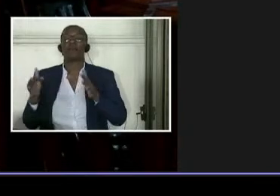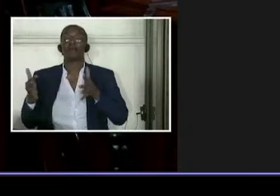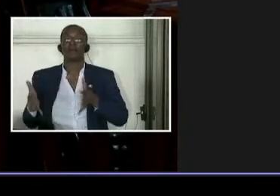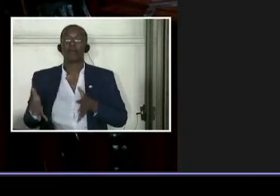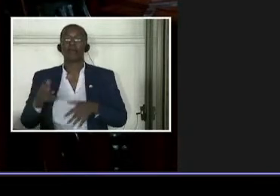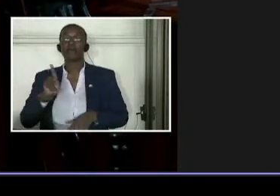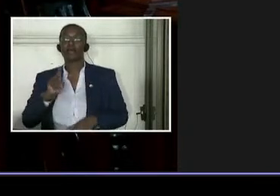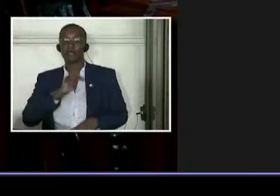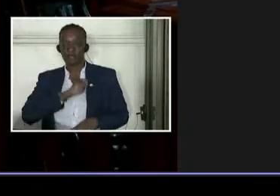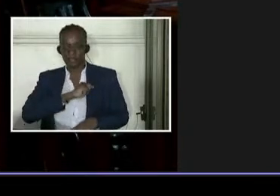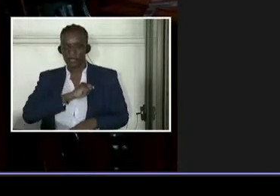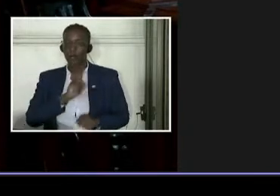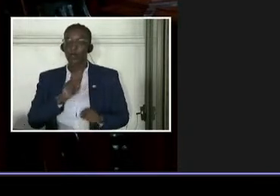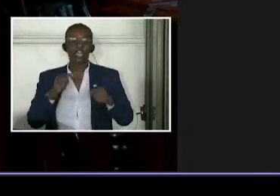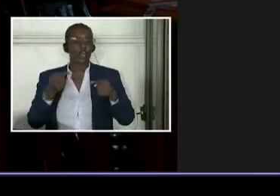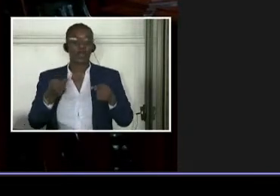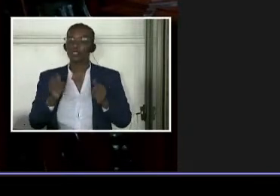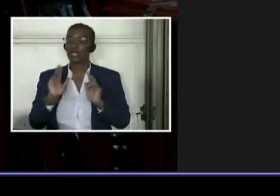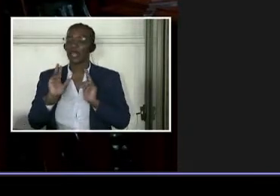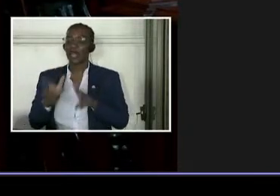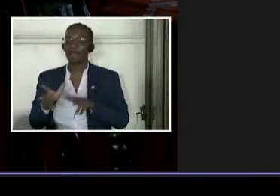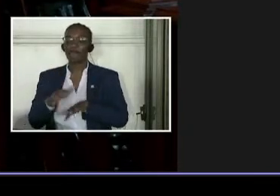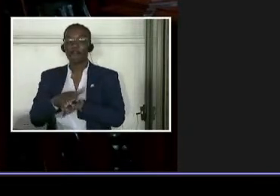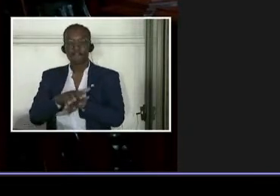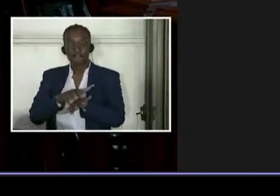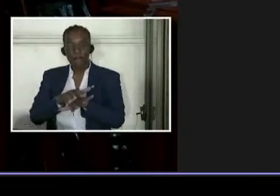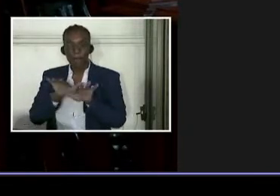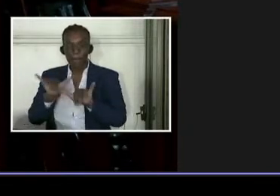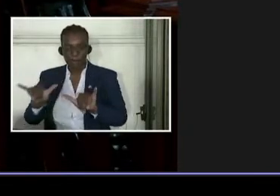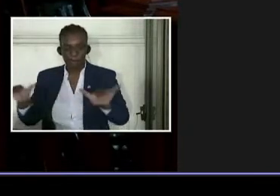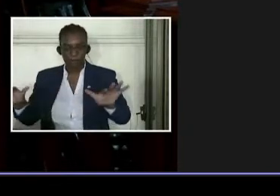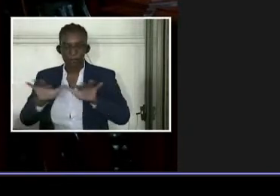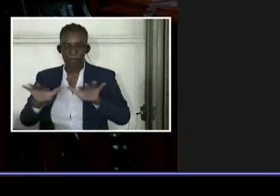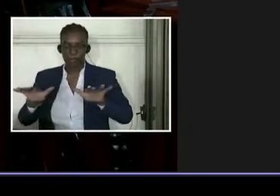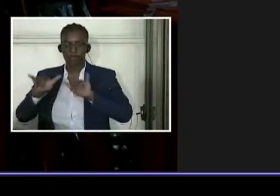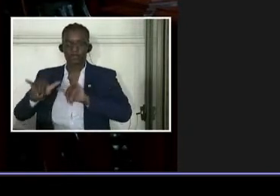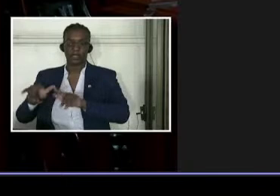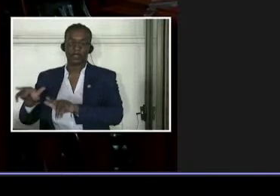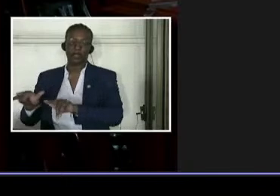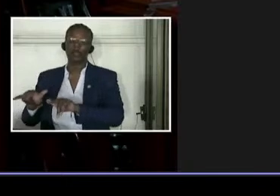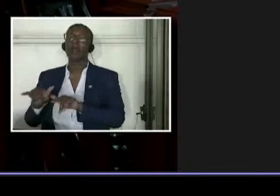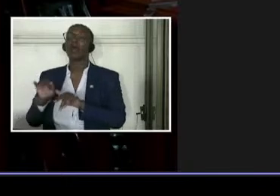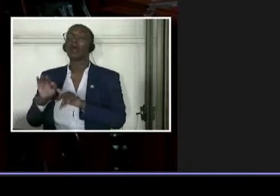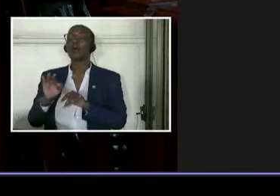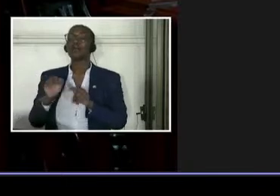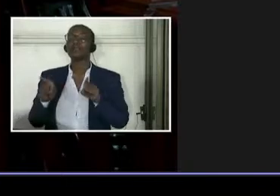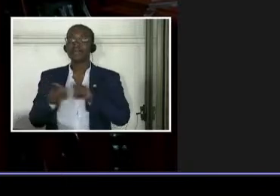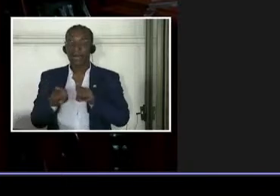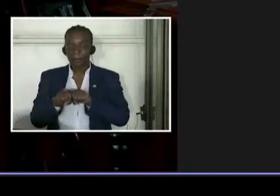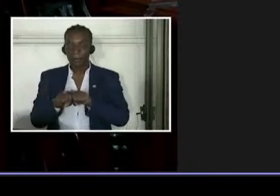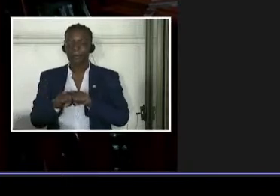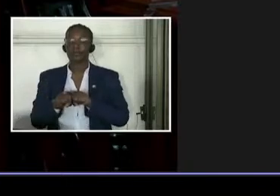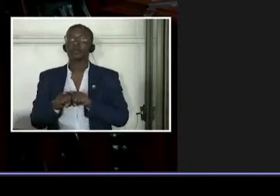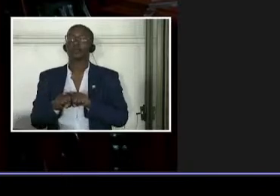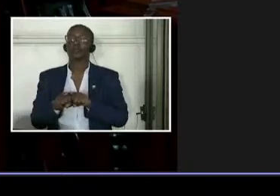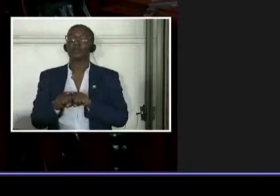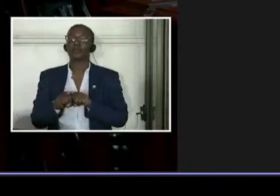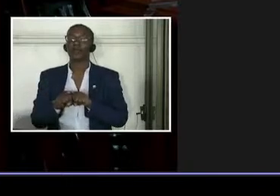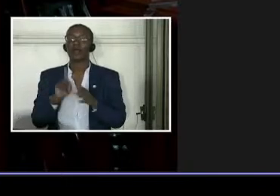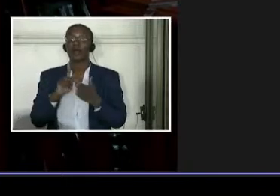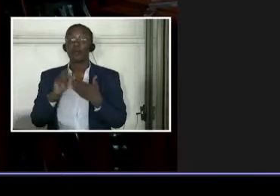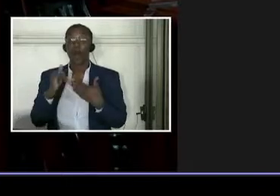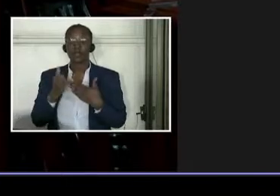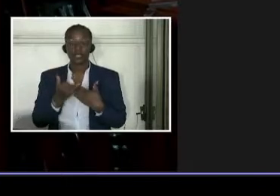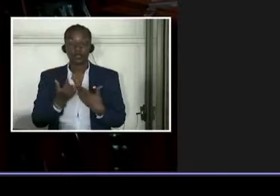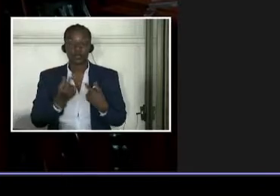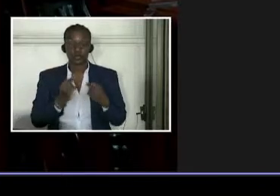societies. We can't leave farm dwellers out of what we're doing. Even on ratification, we'll be dealing with the